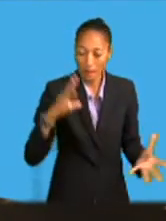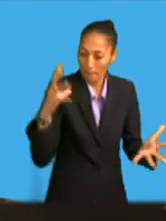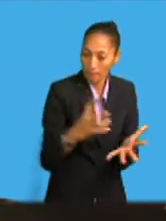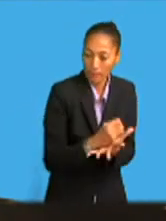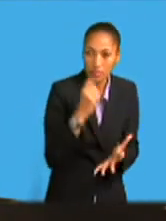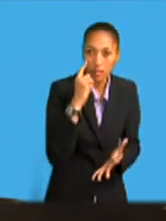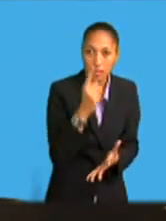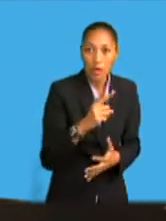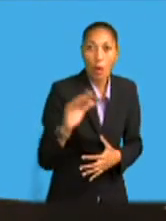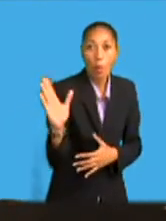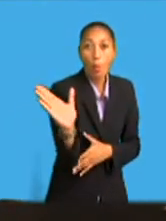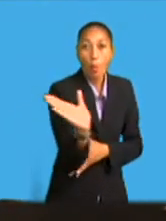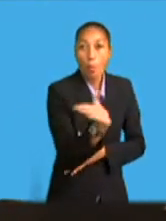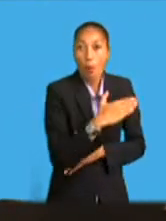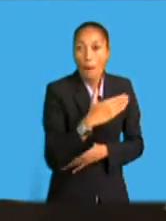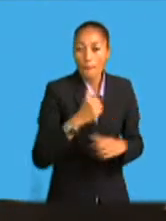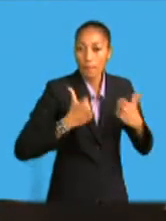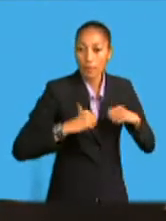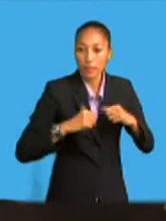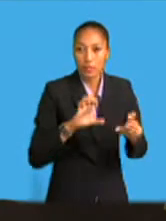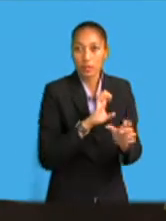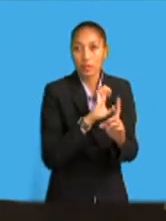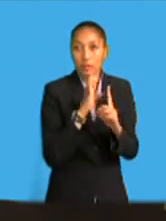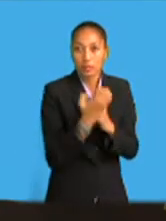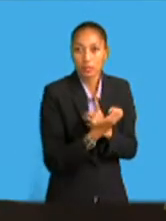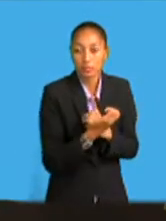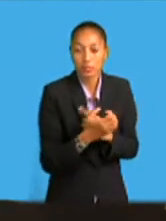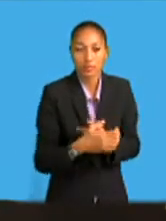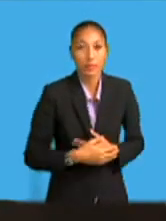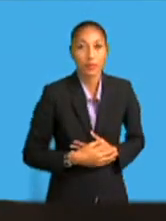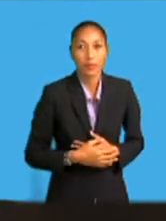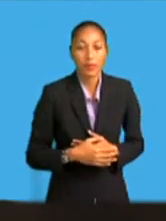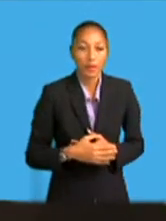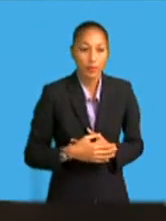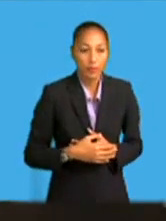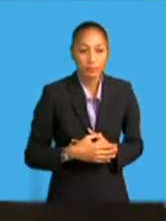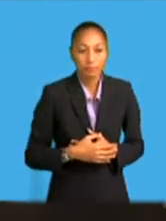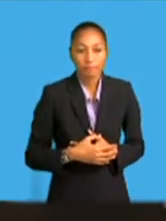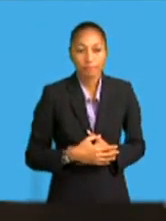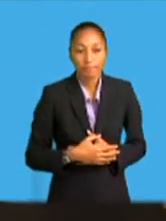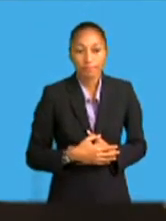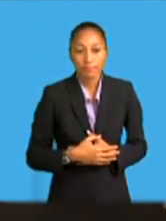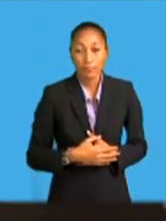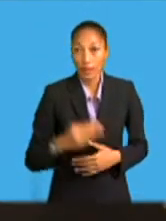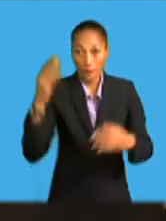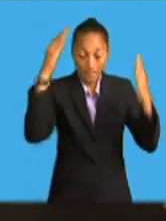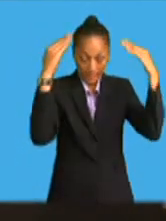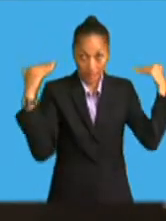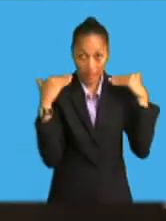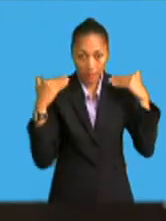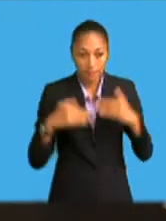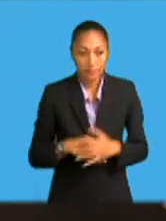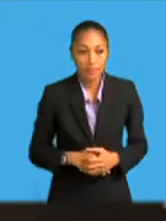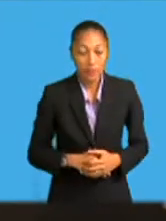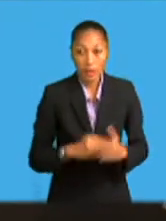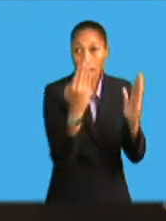the effective management of the ecosystem and social benefits from forest. Madam